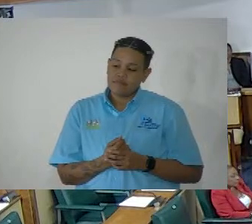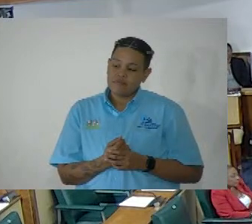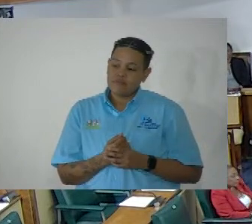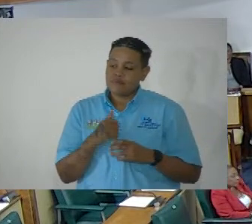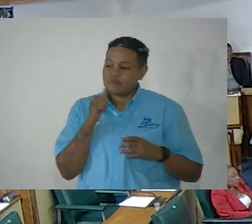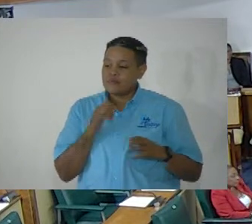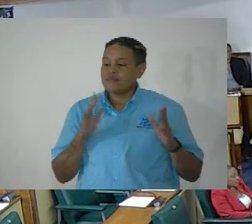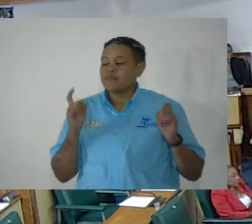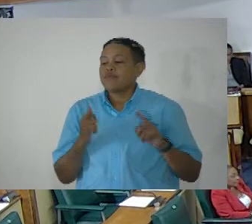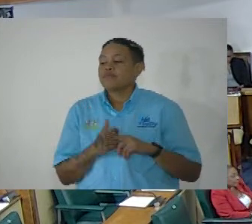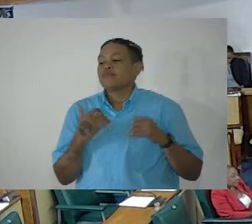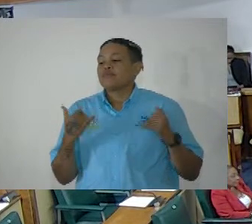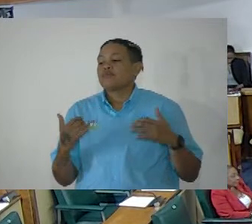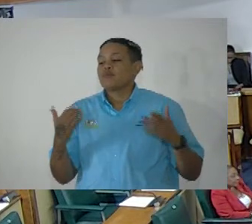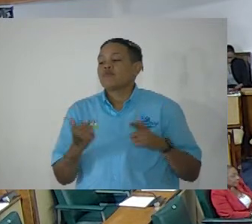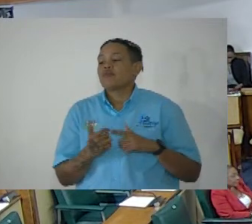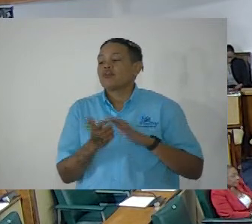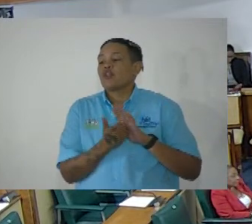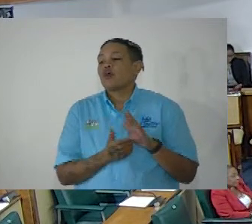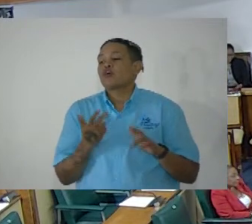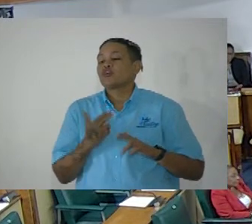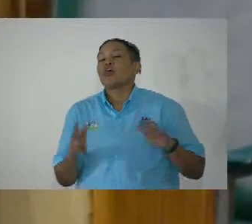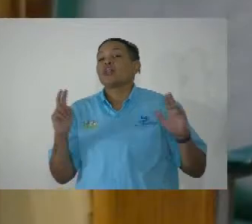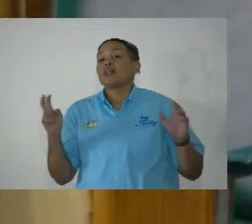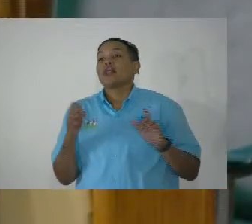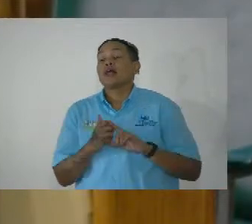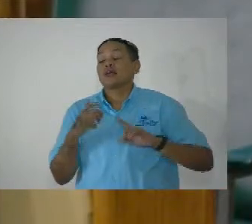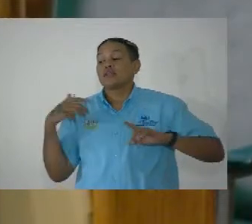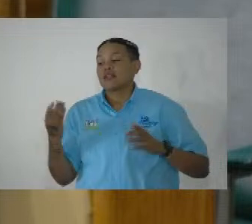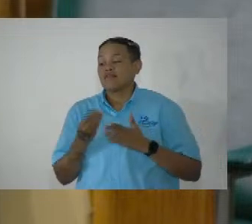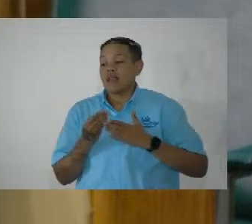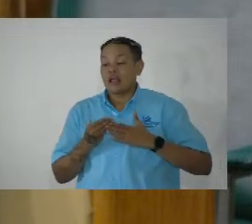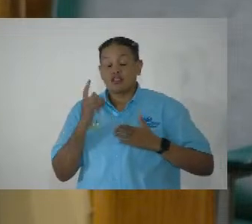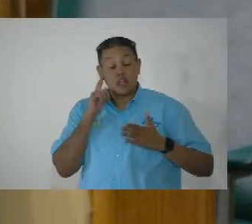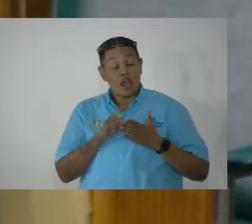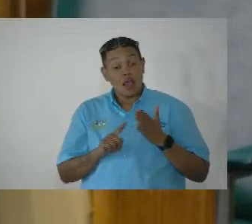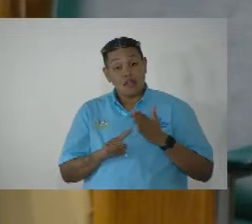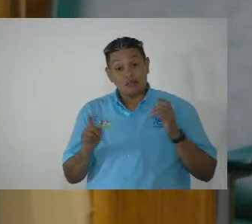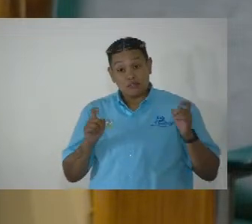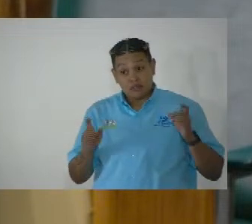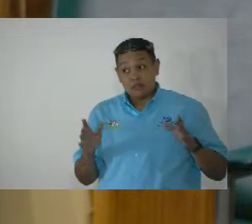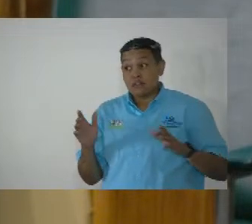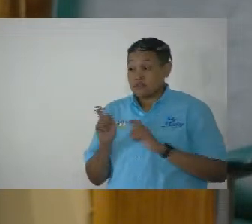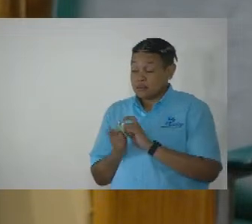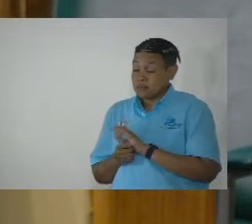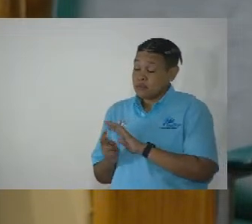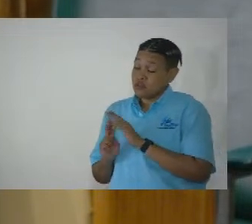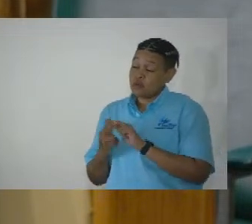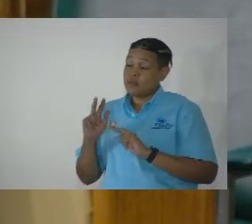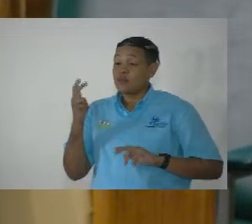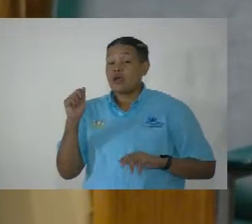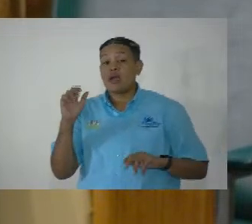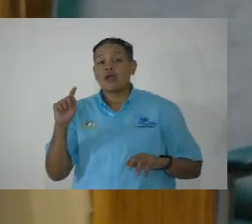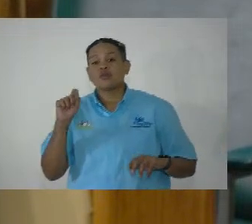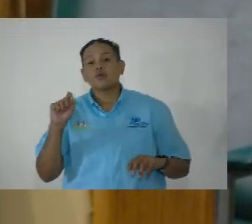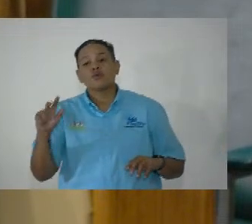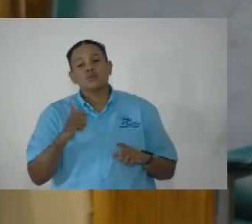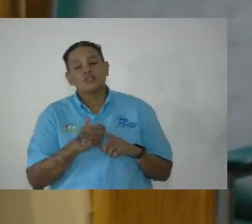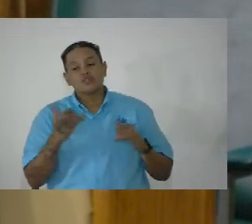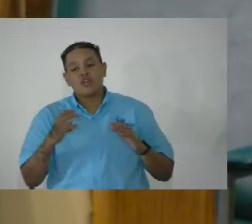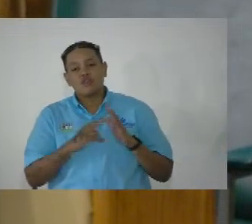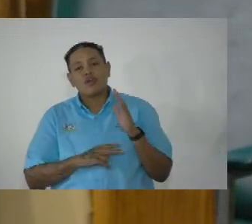Madam Speaker, I now move that a bill shortly entitled the Financial Administration and Audit Amendment Number 3, Act 2023